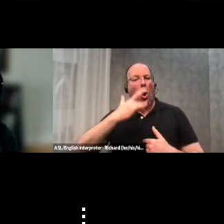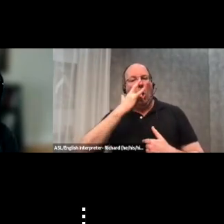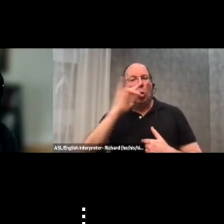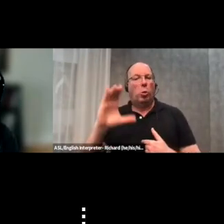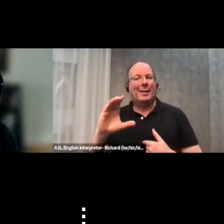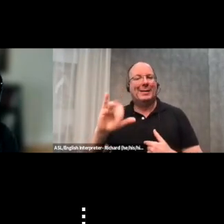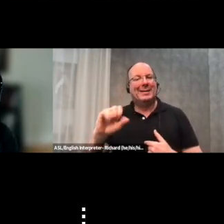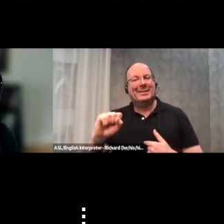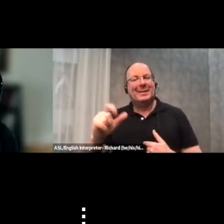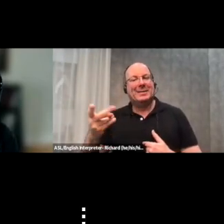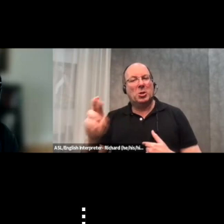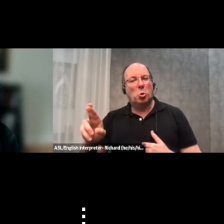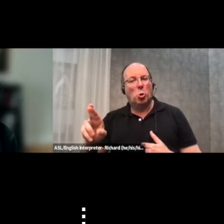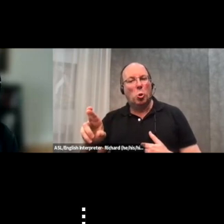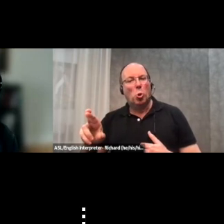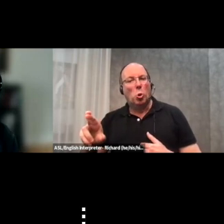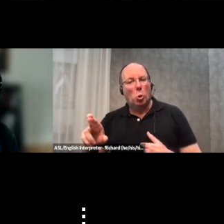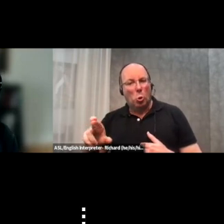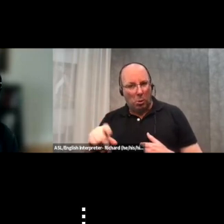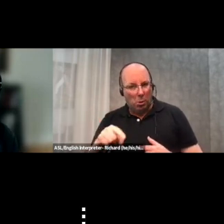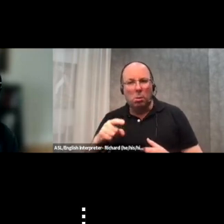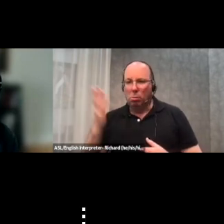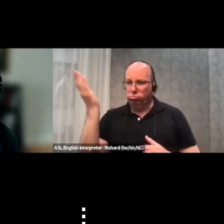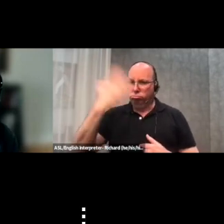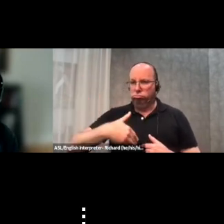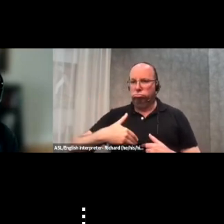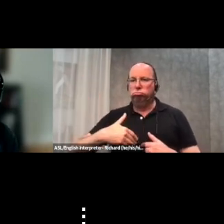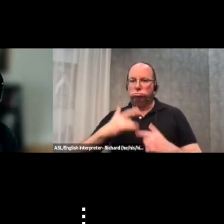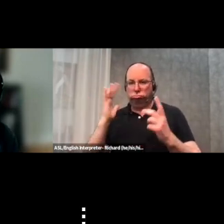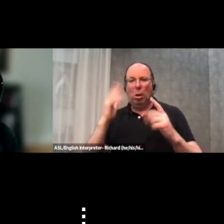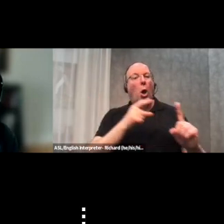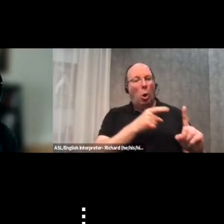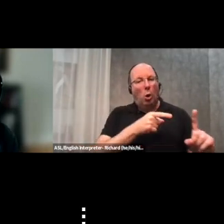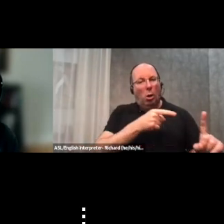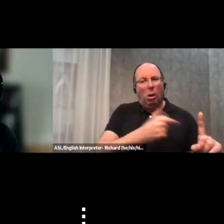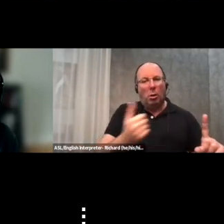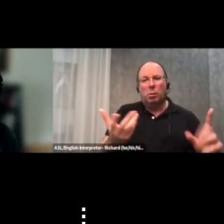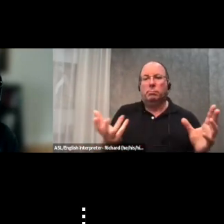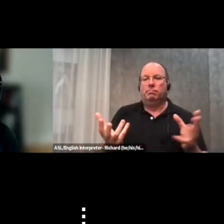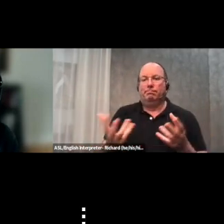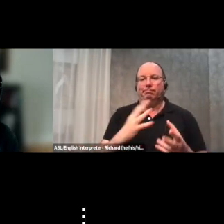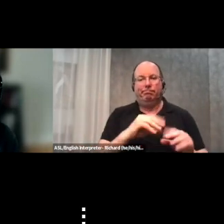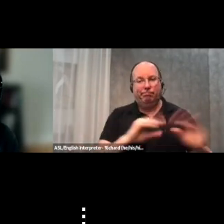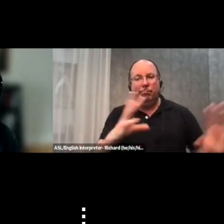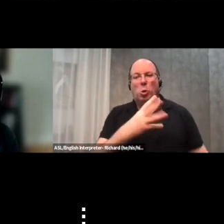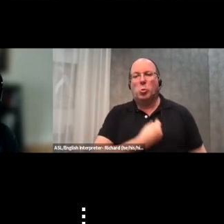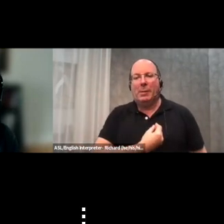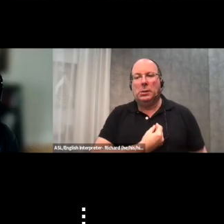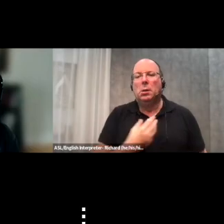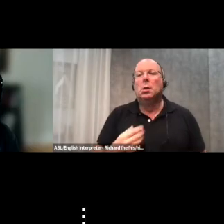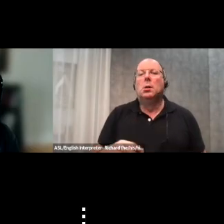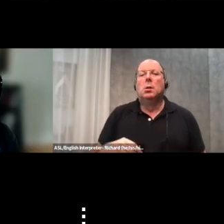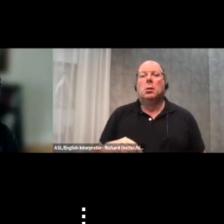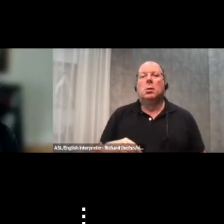other is obviously trans may have a power dynamic. There's also power dynamics